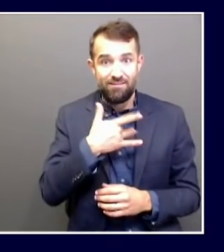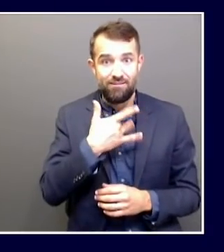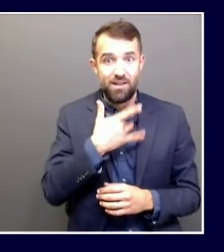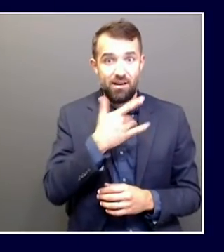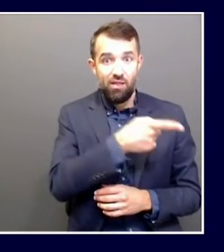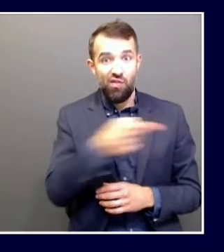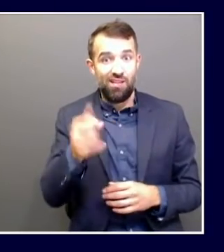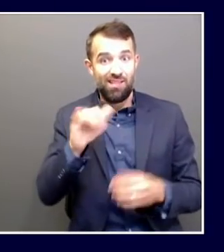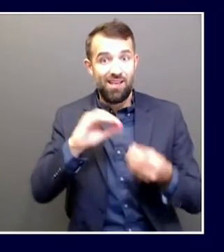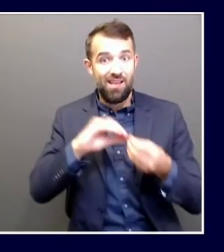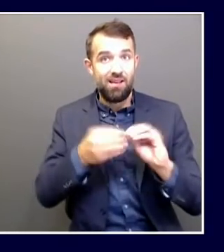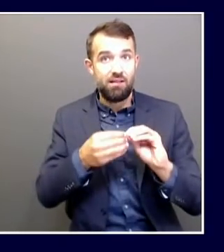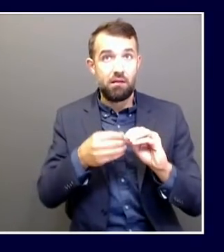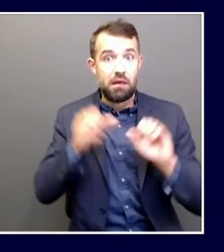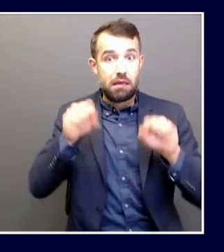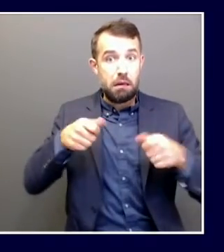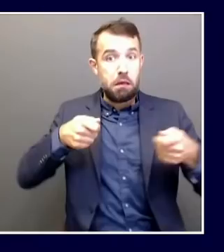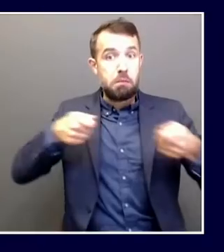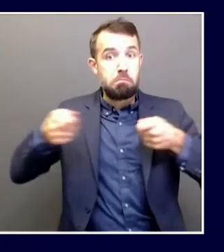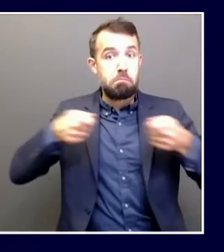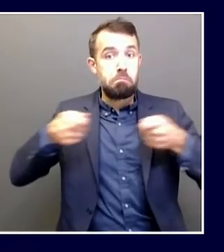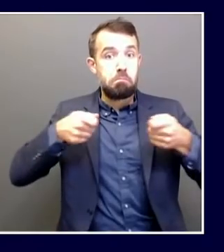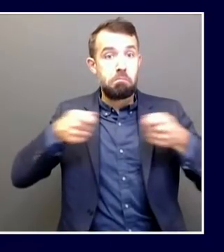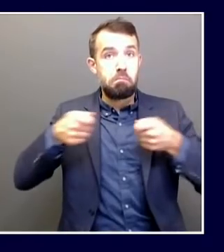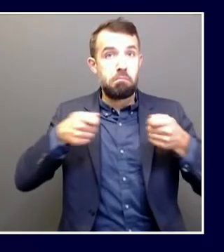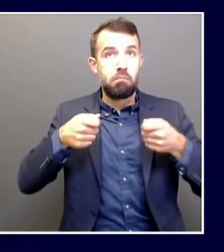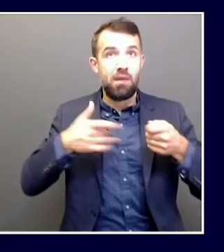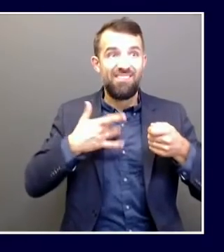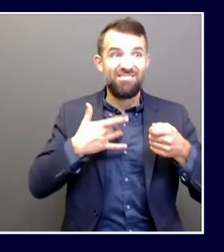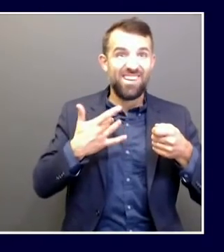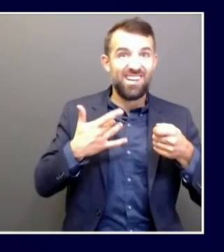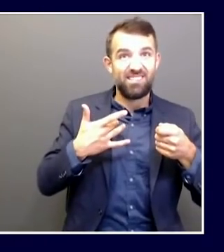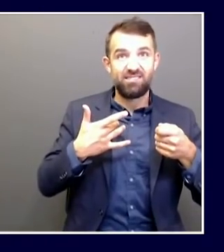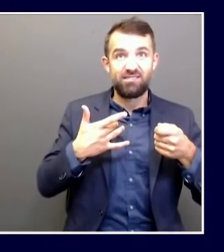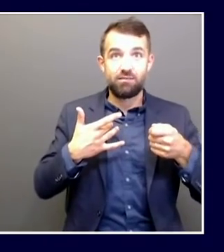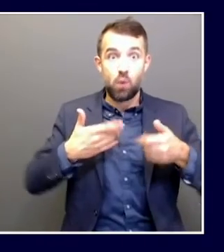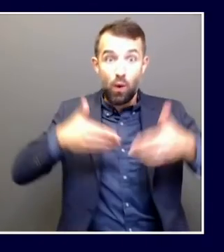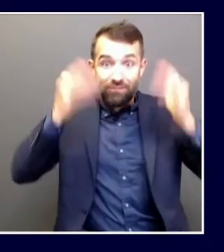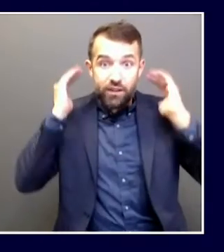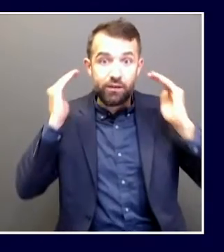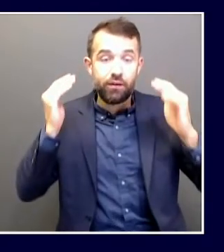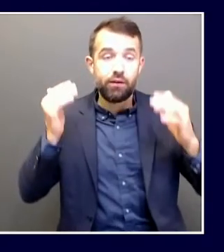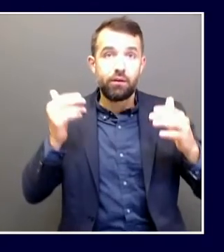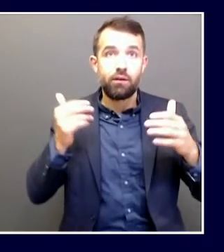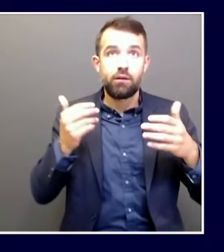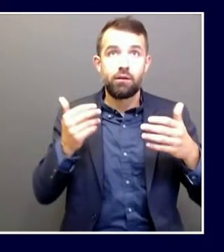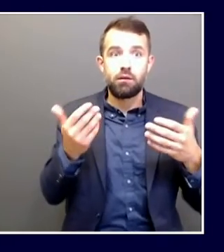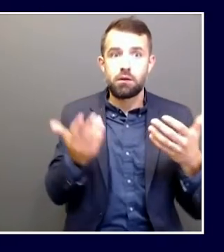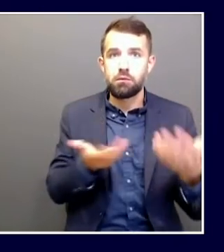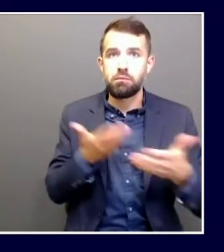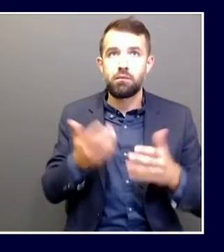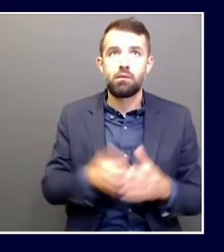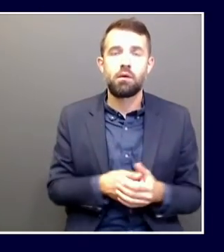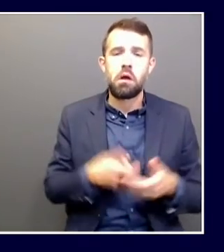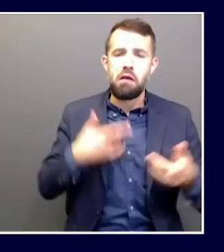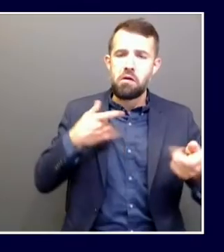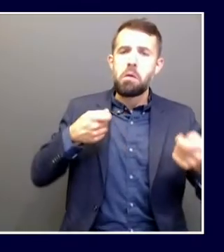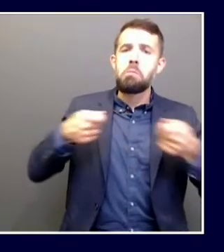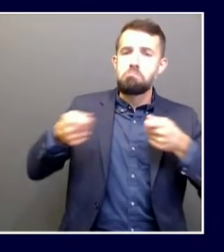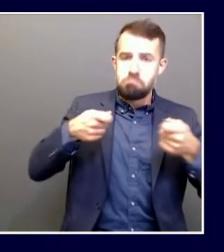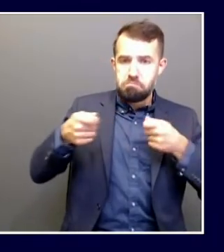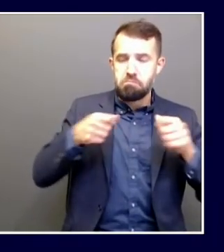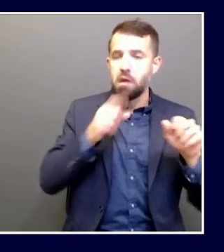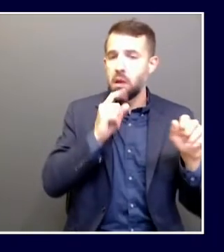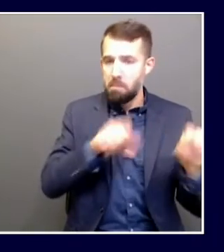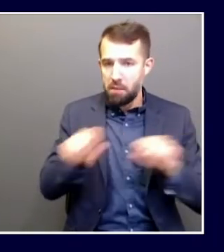ICUs and hospital beds? I don't know that I think the answer is yes. And again, I touched base with healthcare providers to get